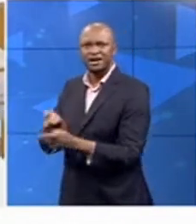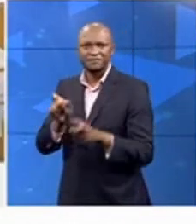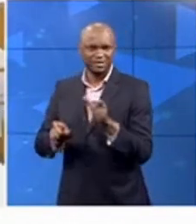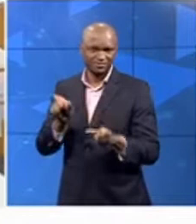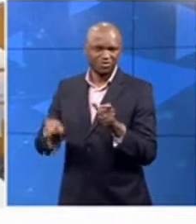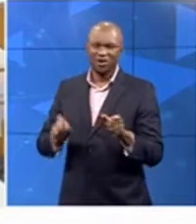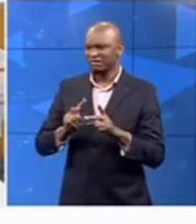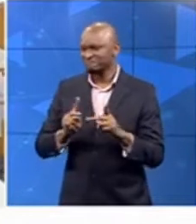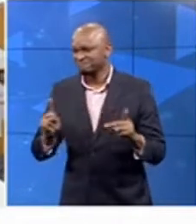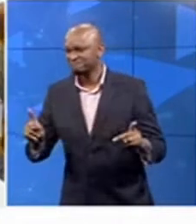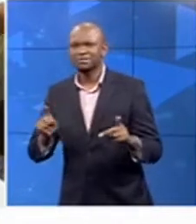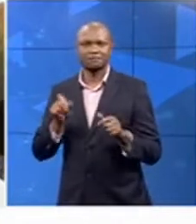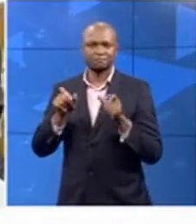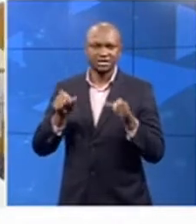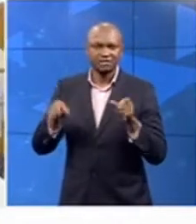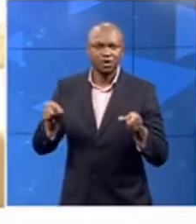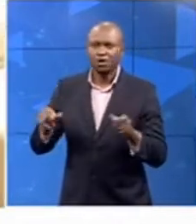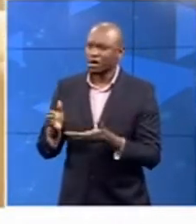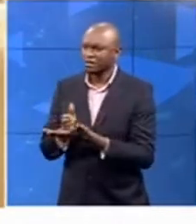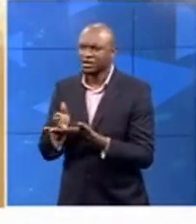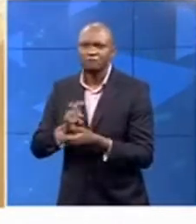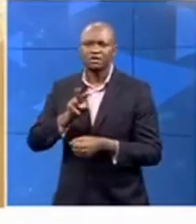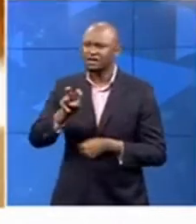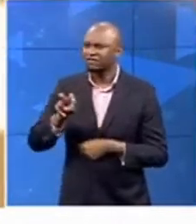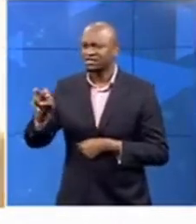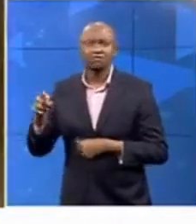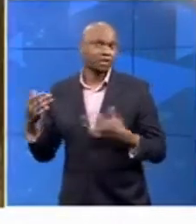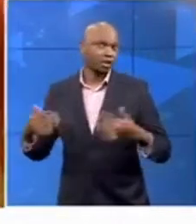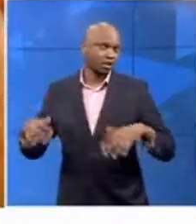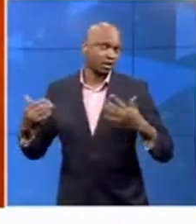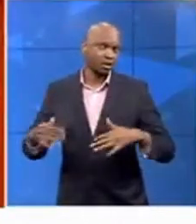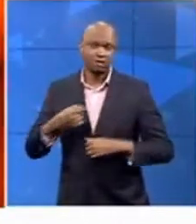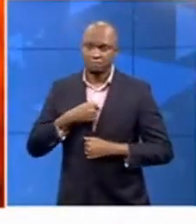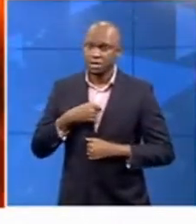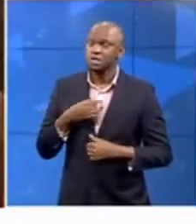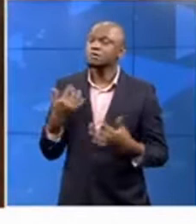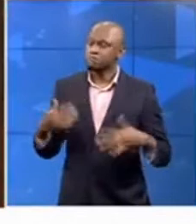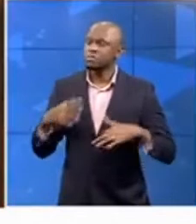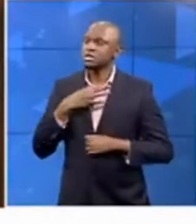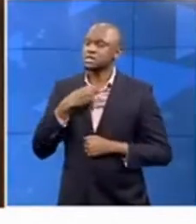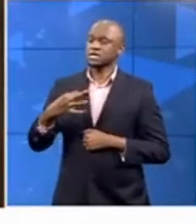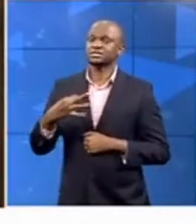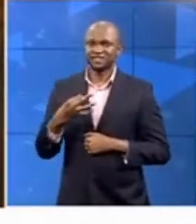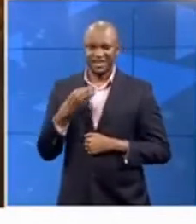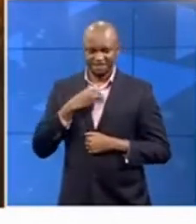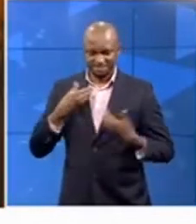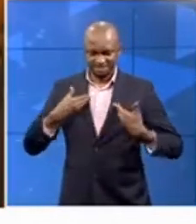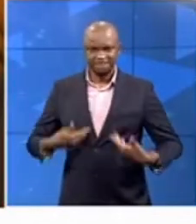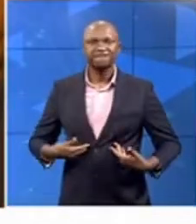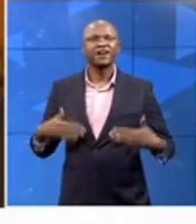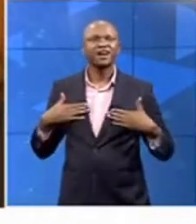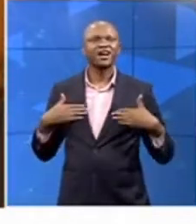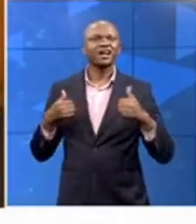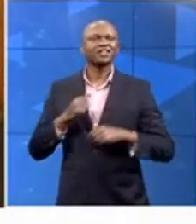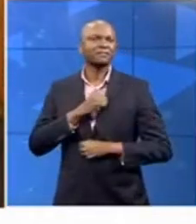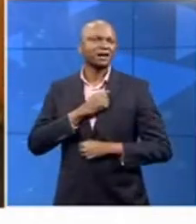people, and some of them are those who travel a lot. So it exposes me or it keeps me, I mean it put me in